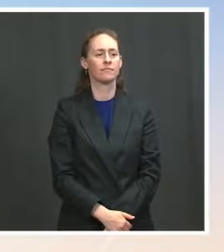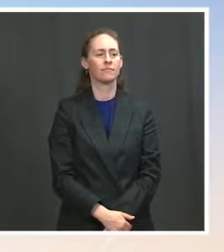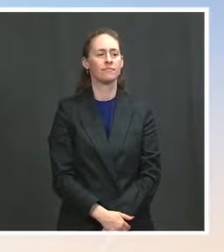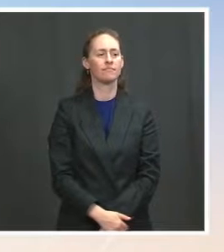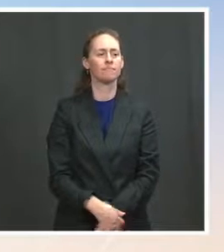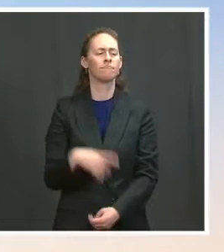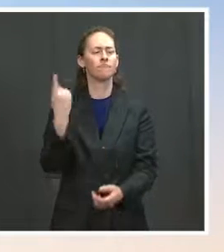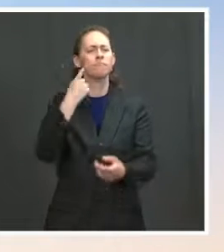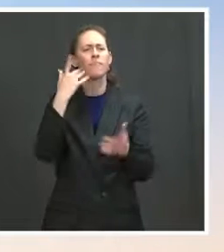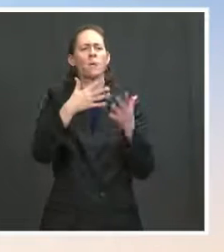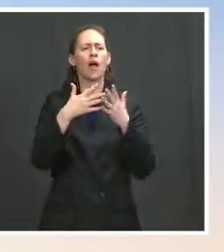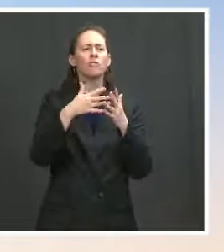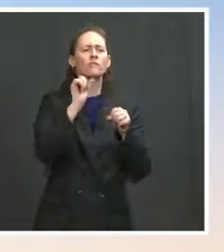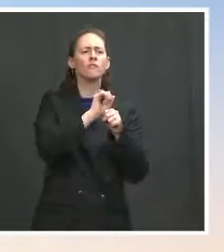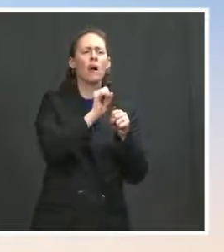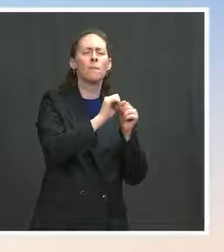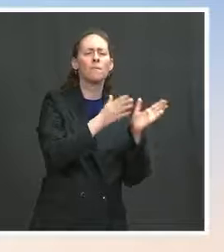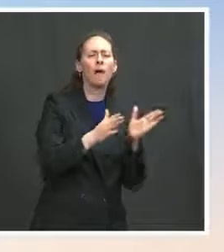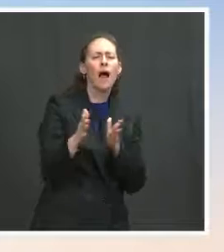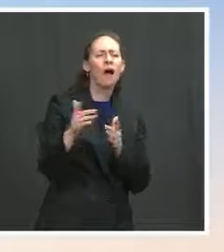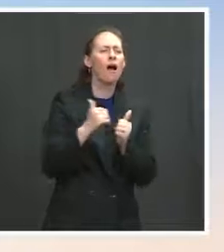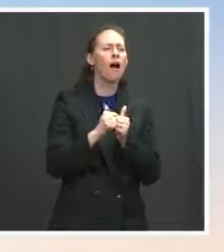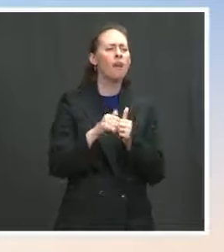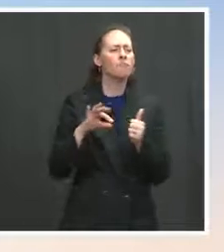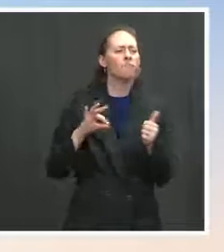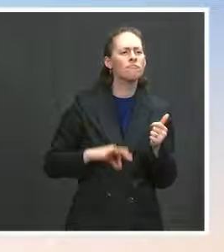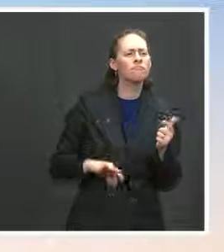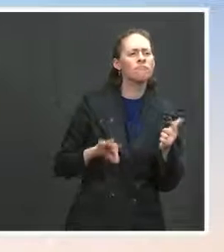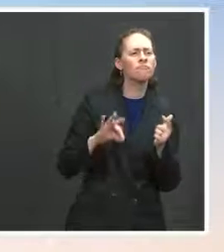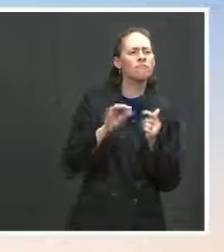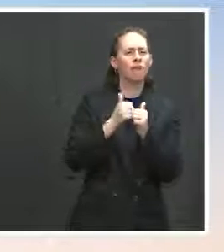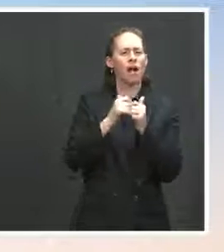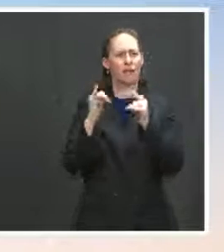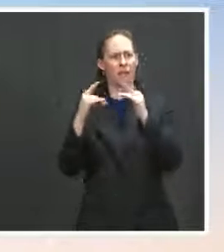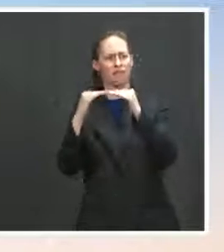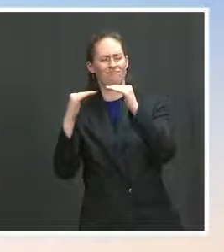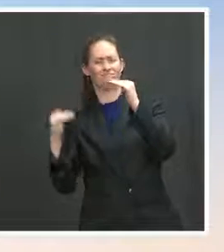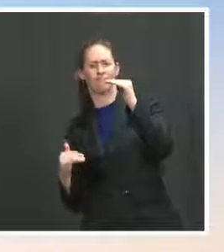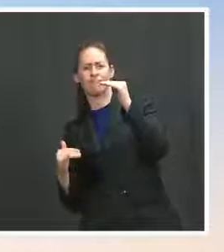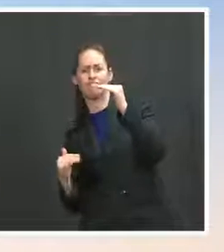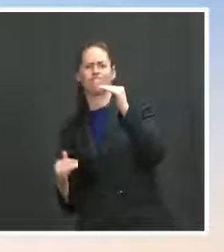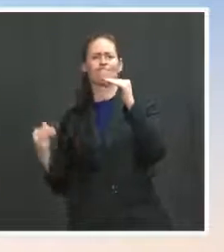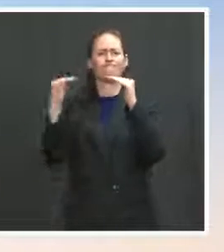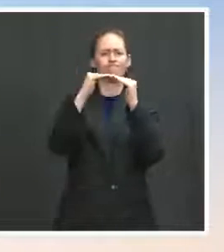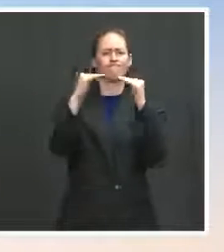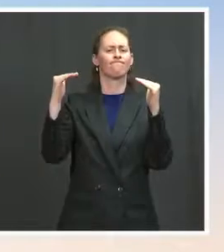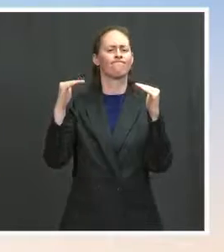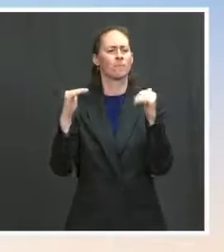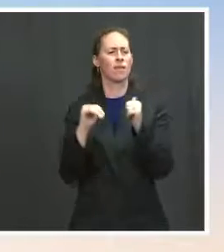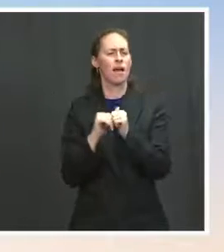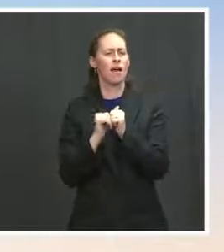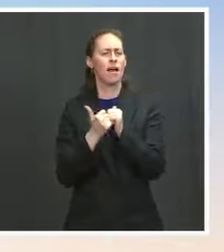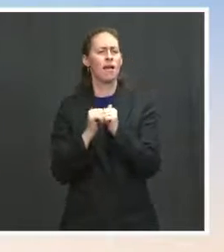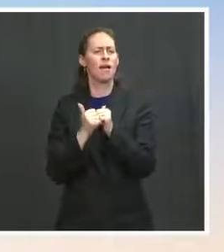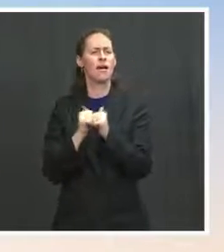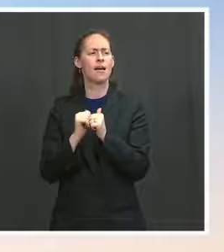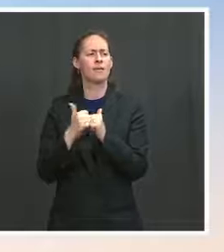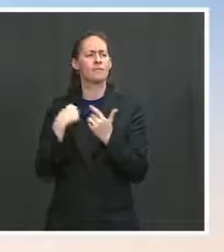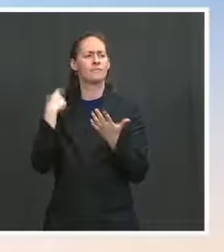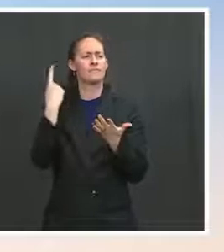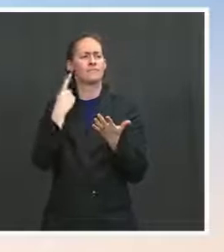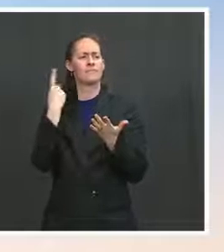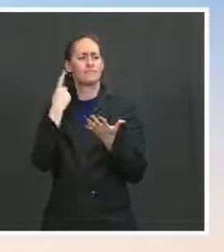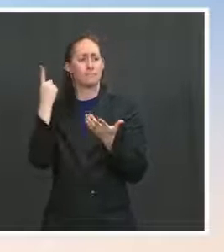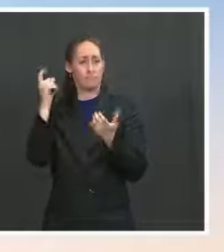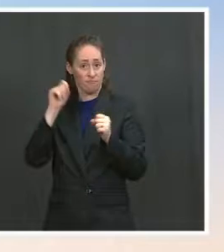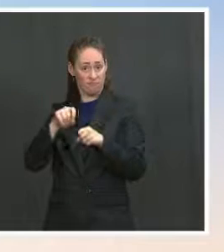for closing the racial wealth gap. Does he give a cast-iron guarantee that whatever these negotiations are with